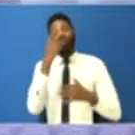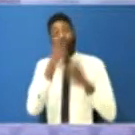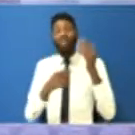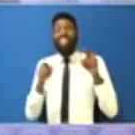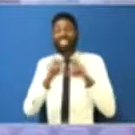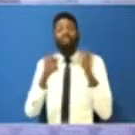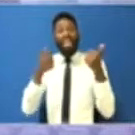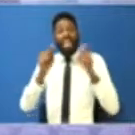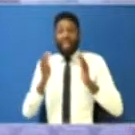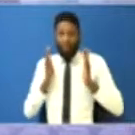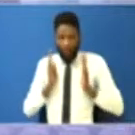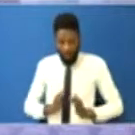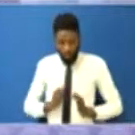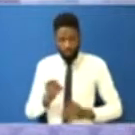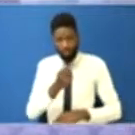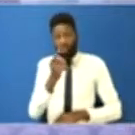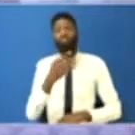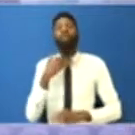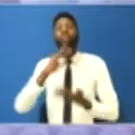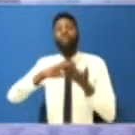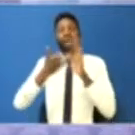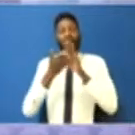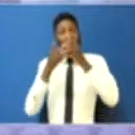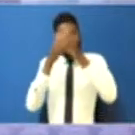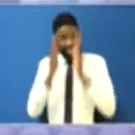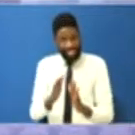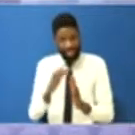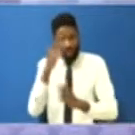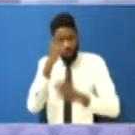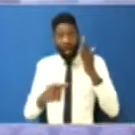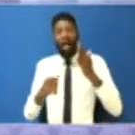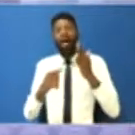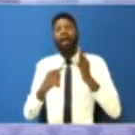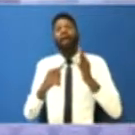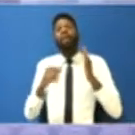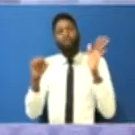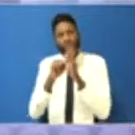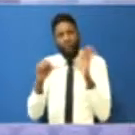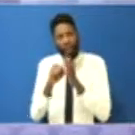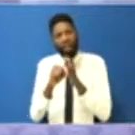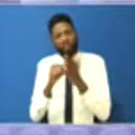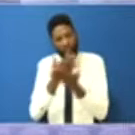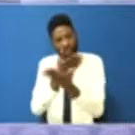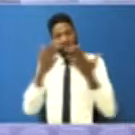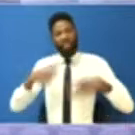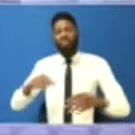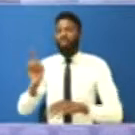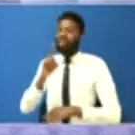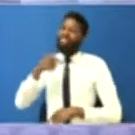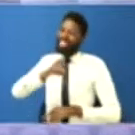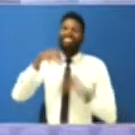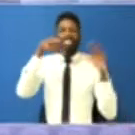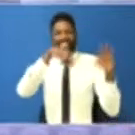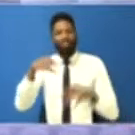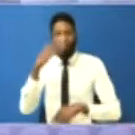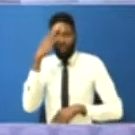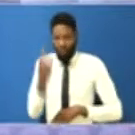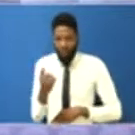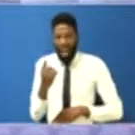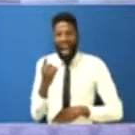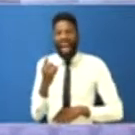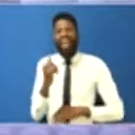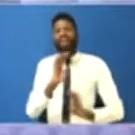anybody what is sold as a leader in the city is the plight of the millions of nairobians who are suffering the lack of dignity and the lack of all